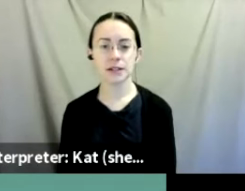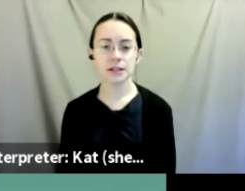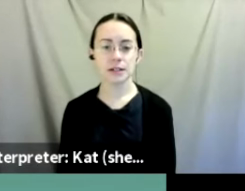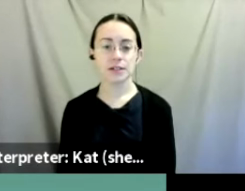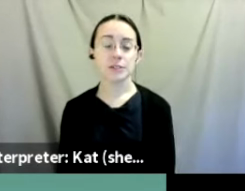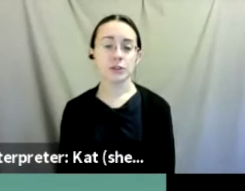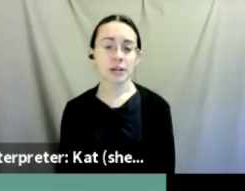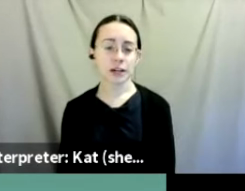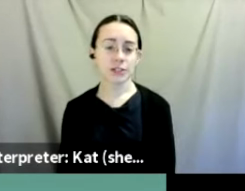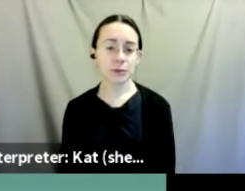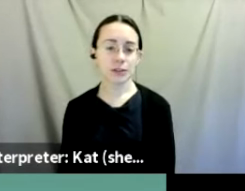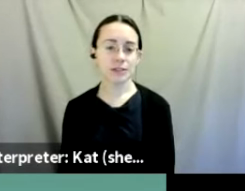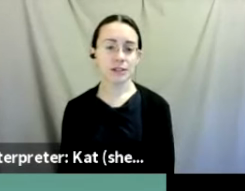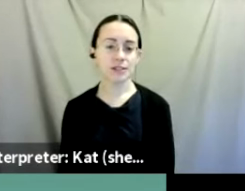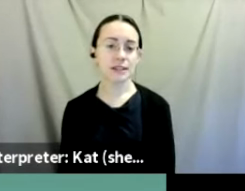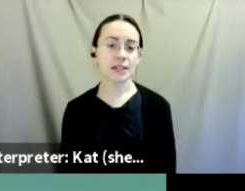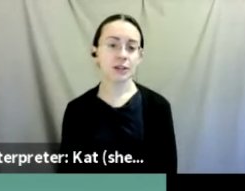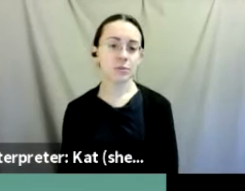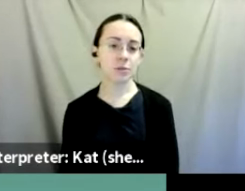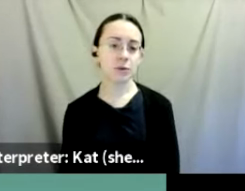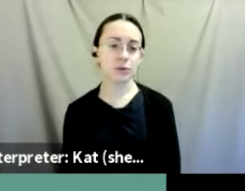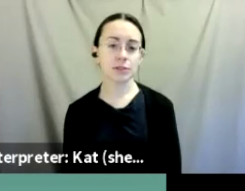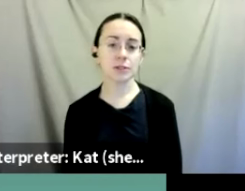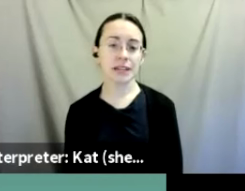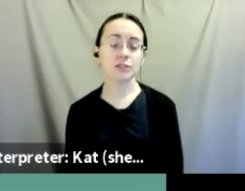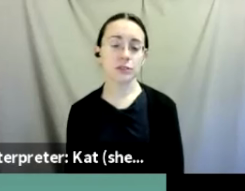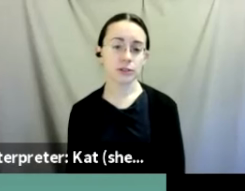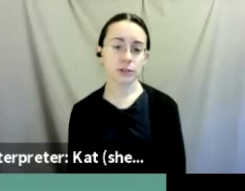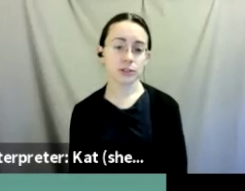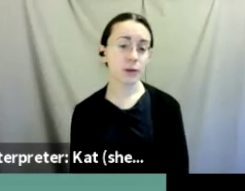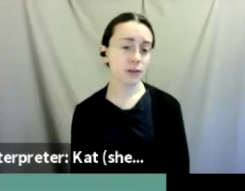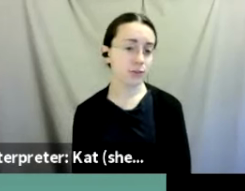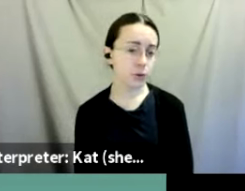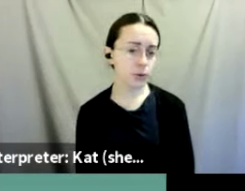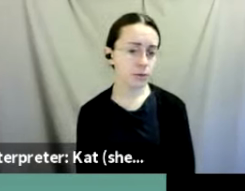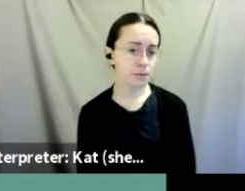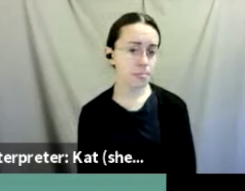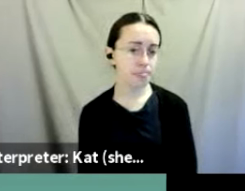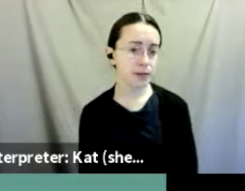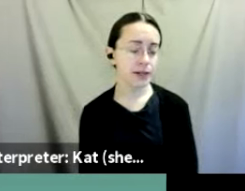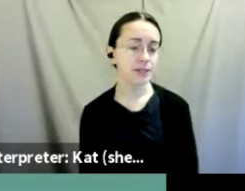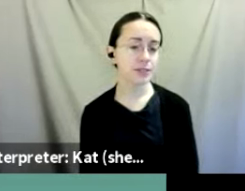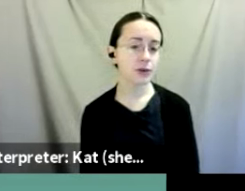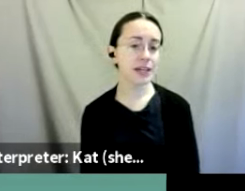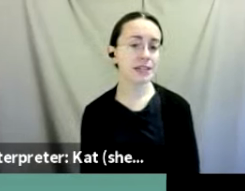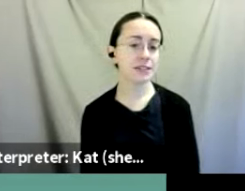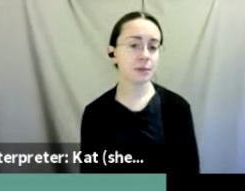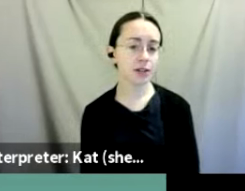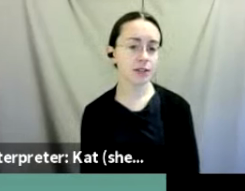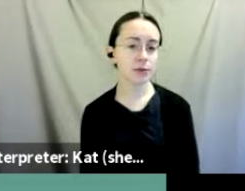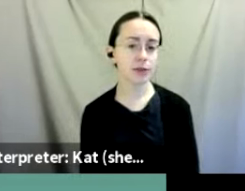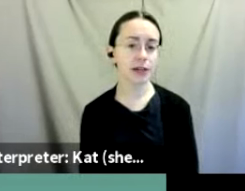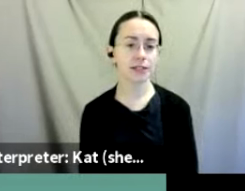study, so my caution about this study is that hearing people answered these questions by phone. And so it